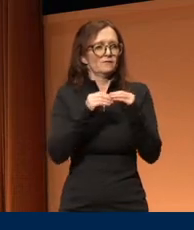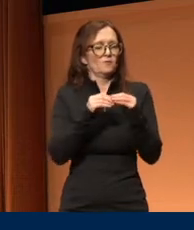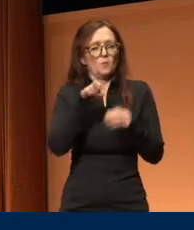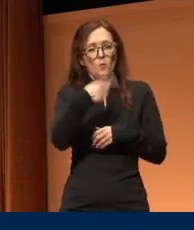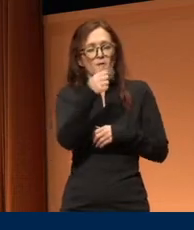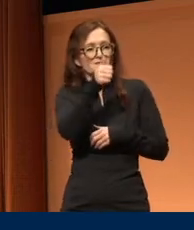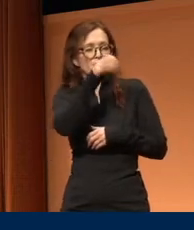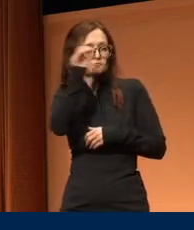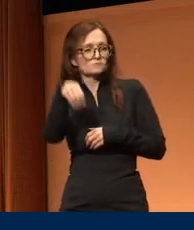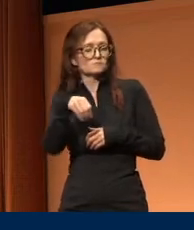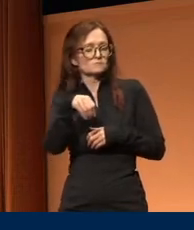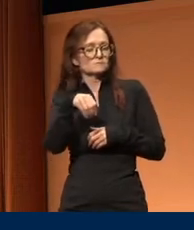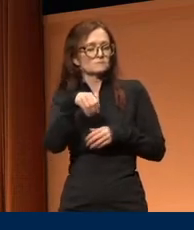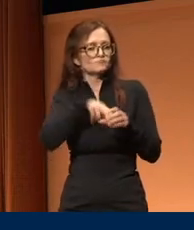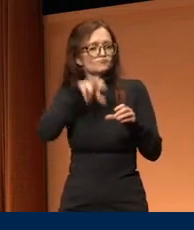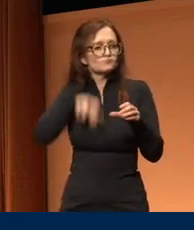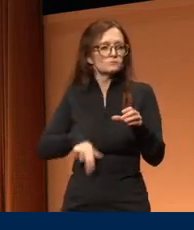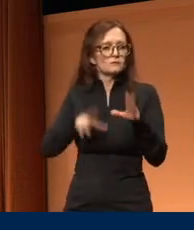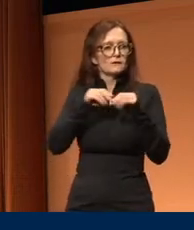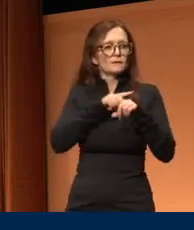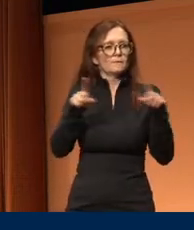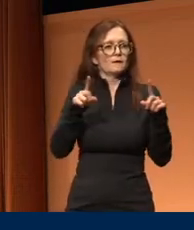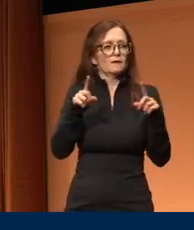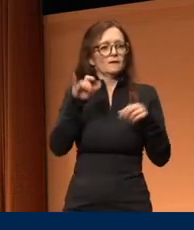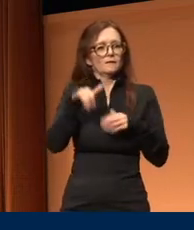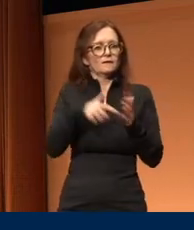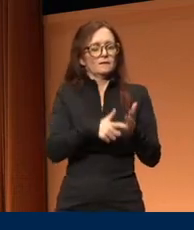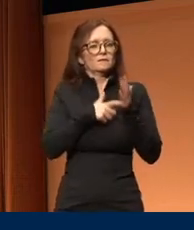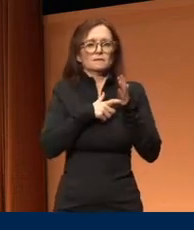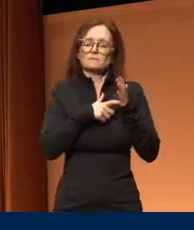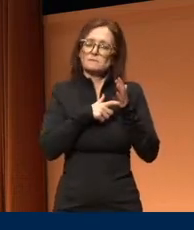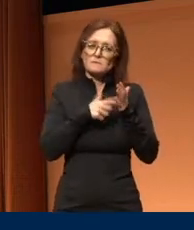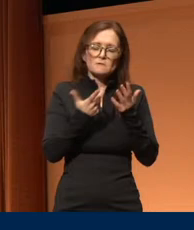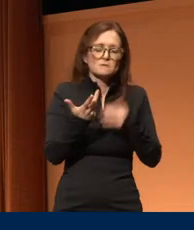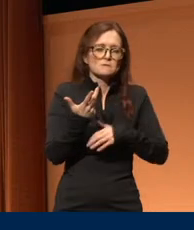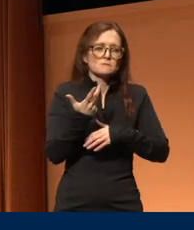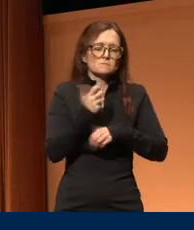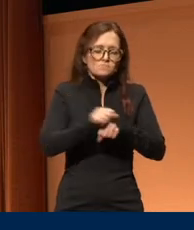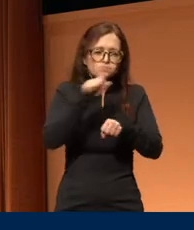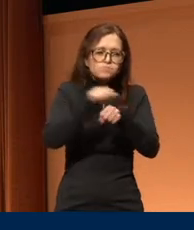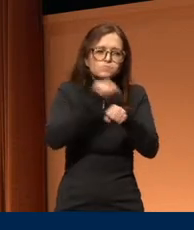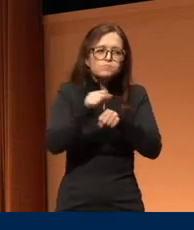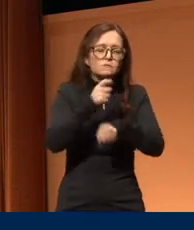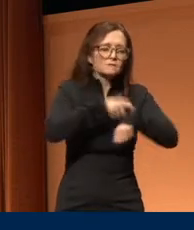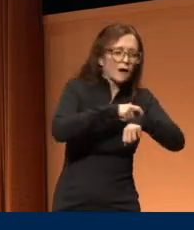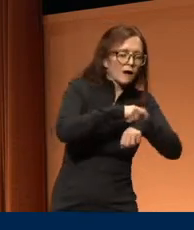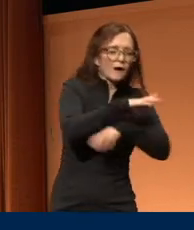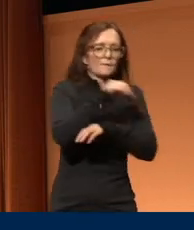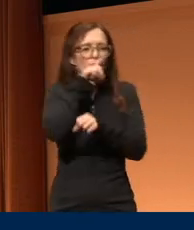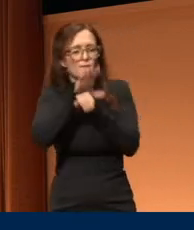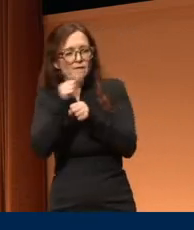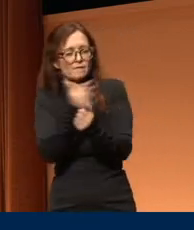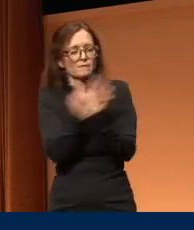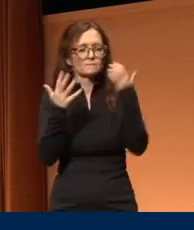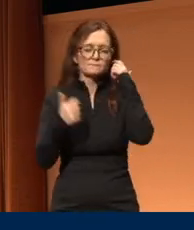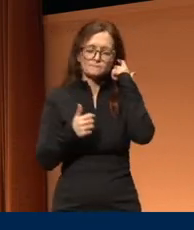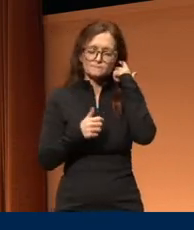first convention, despite an extraordinary demanding endeavor in terms of time and cognitive effort.